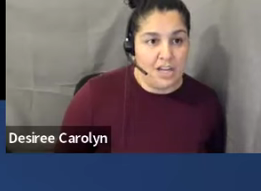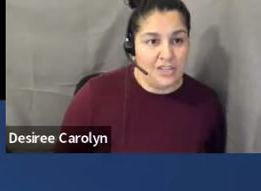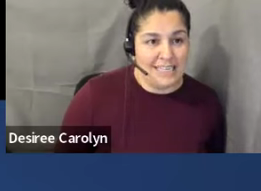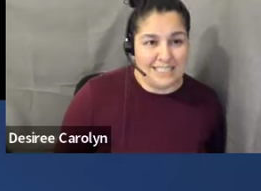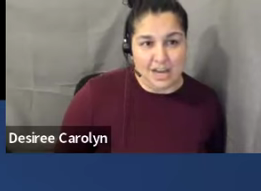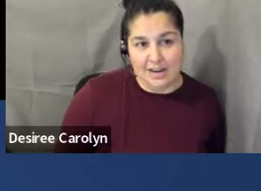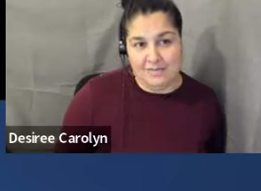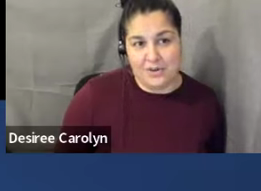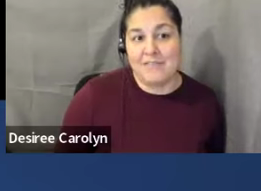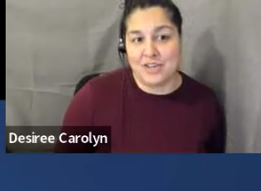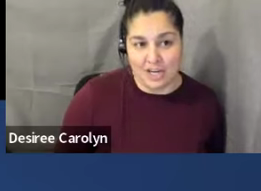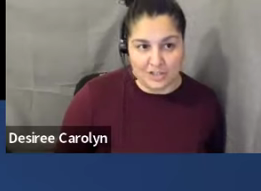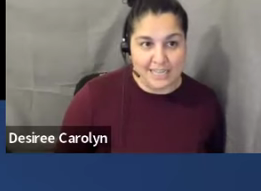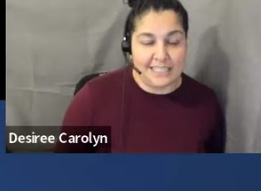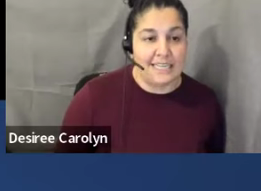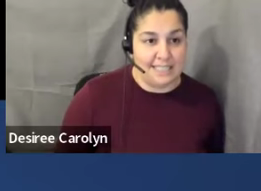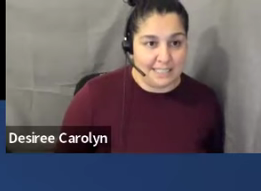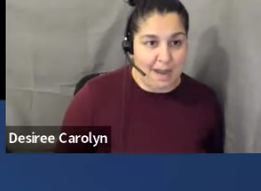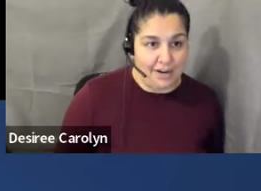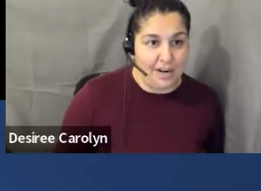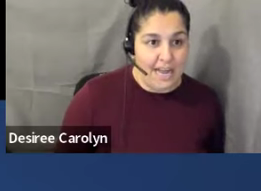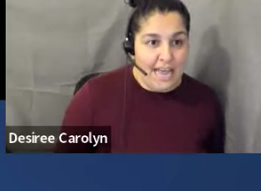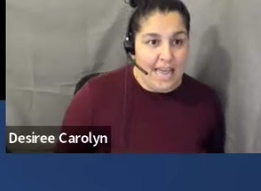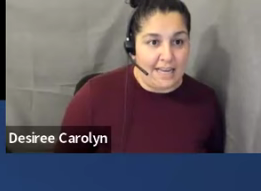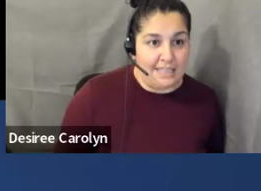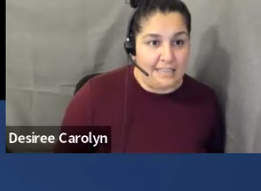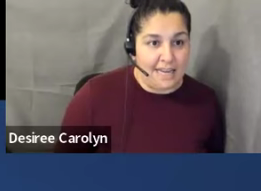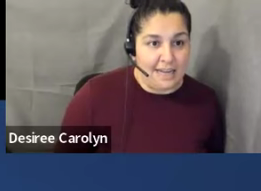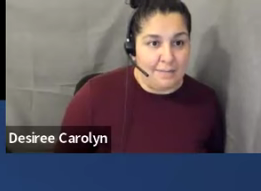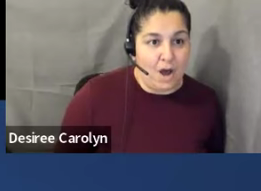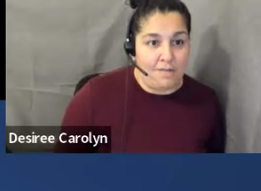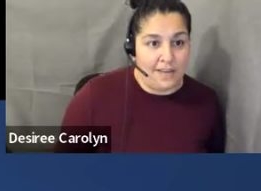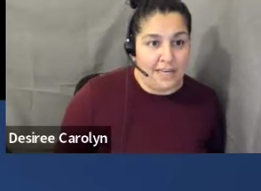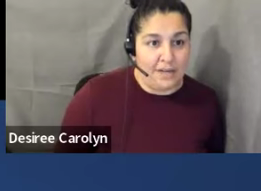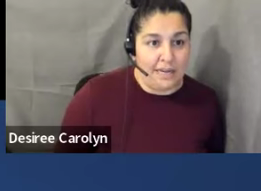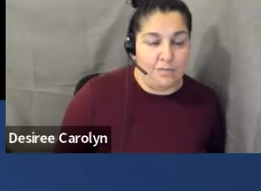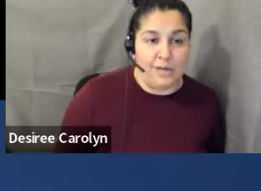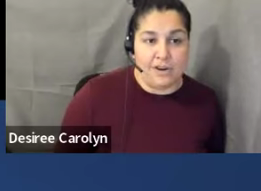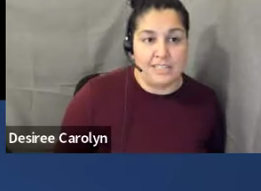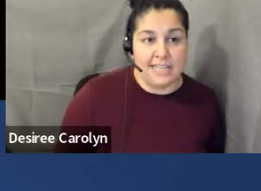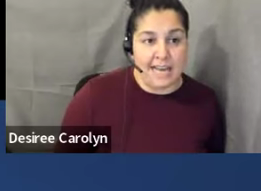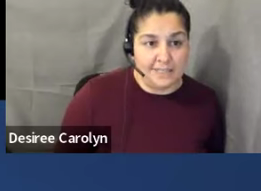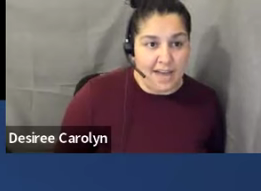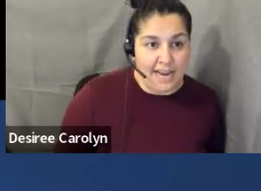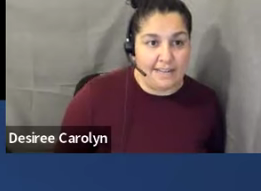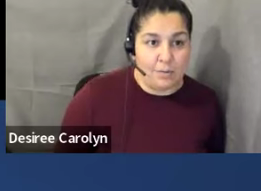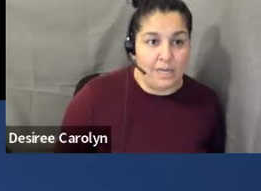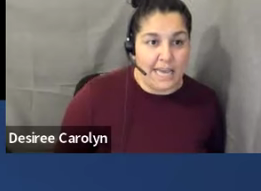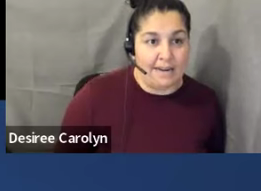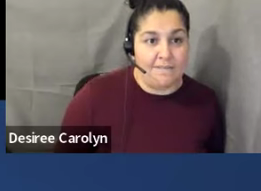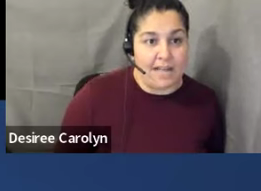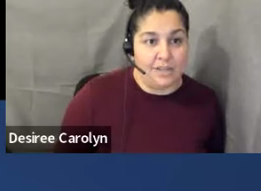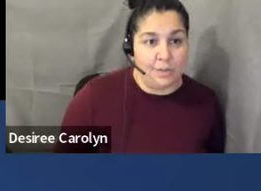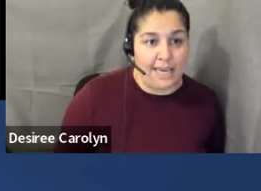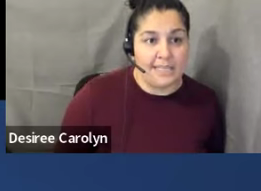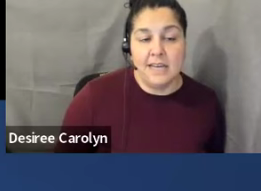So the contract is not a forever contract. It does expire. And often if we are not satisfied, then we